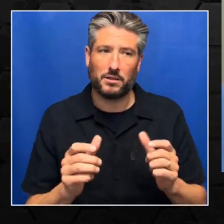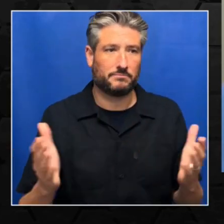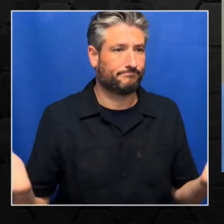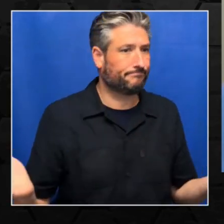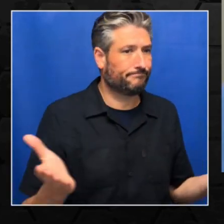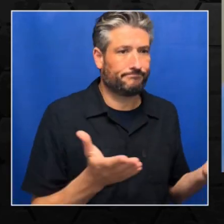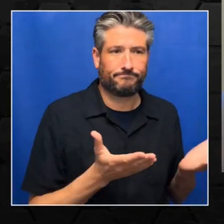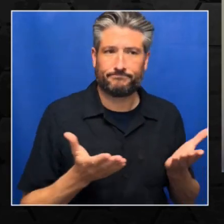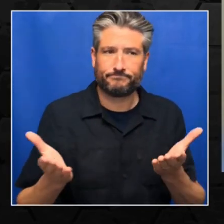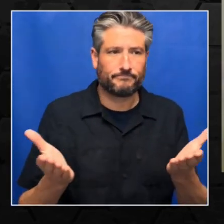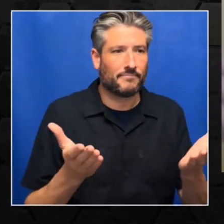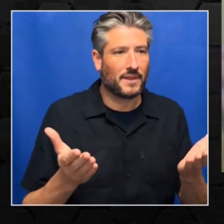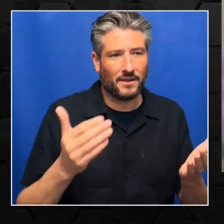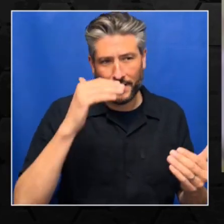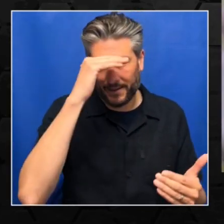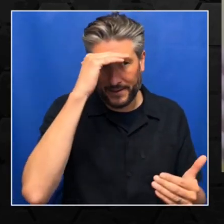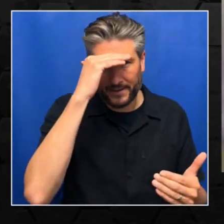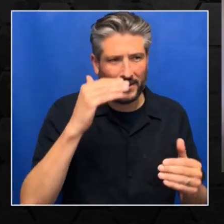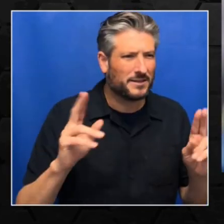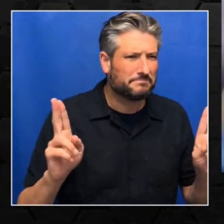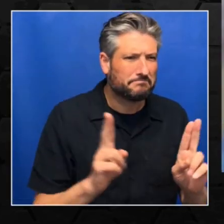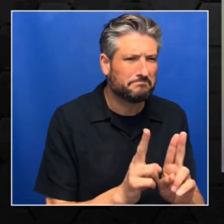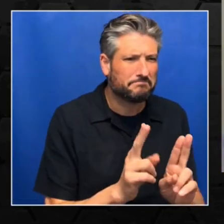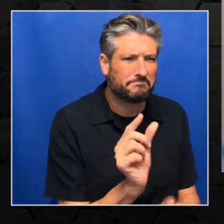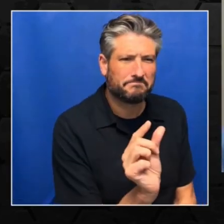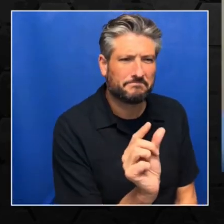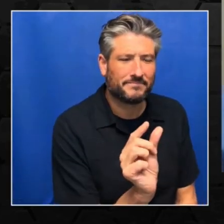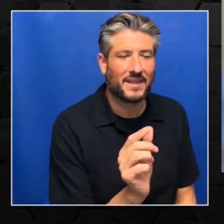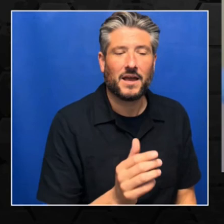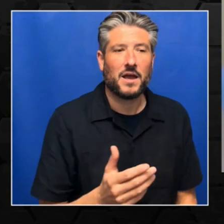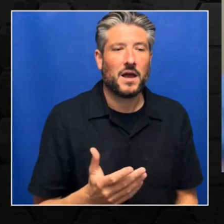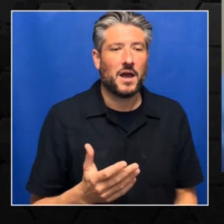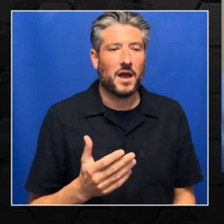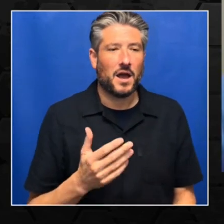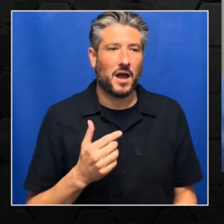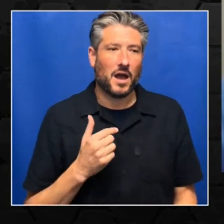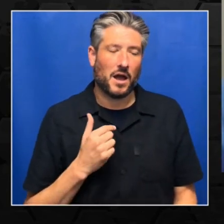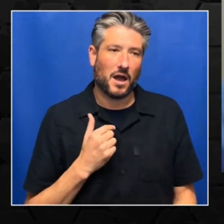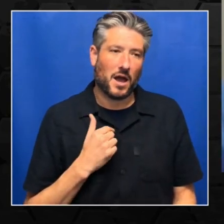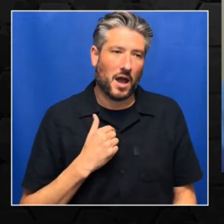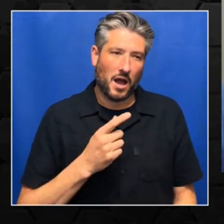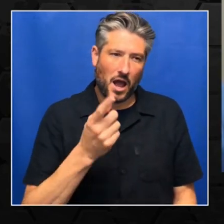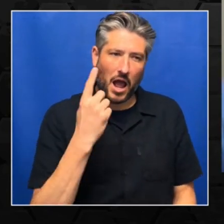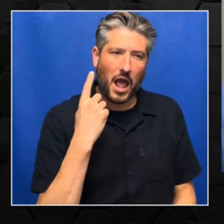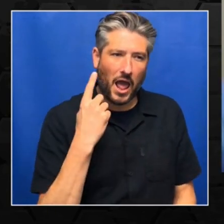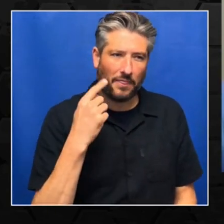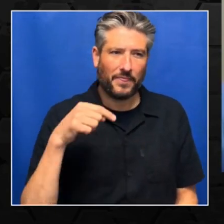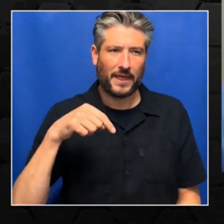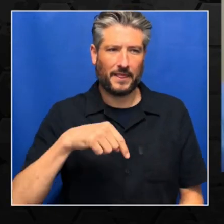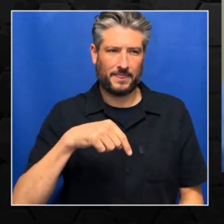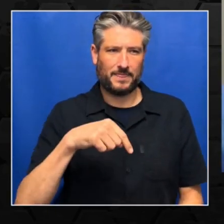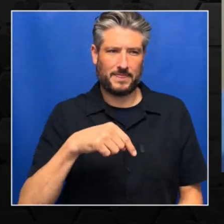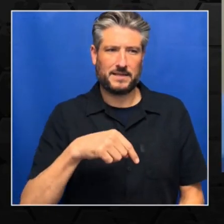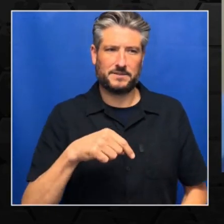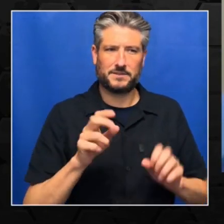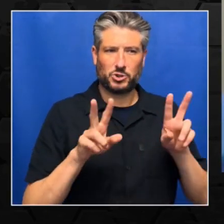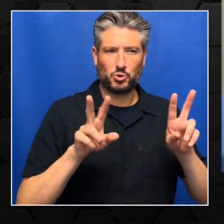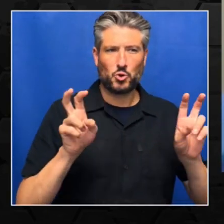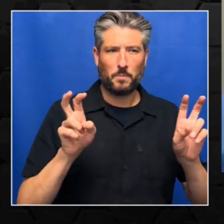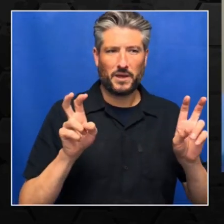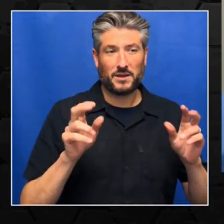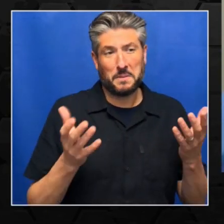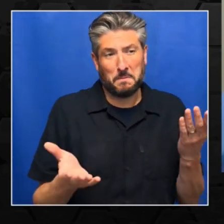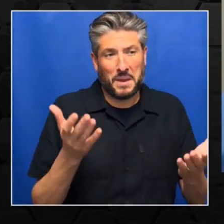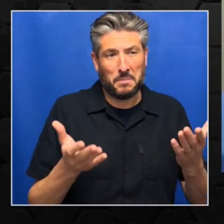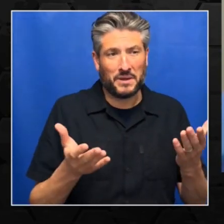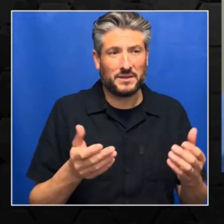like you it's as I said, it's a vast field of study. So probably would be more educating yourself. And secondly, how do